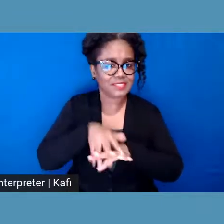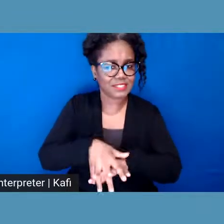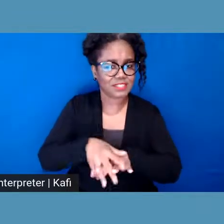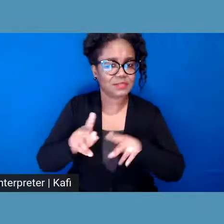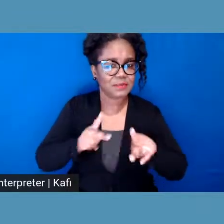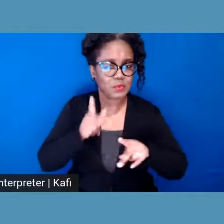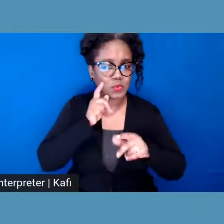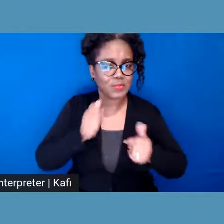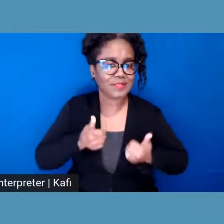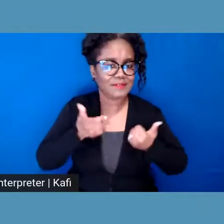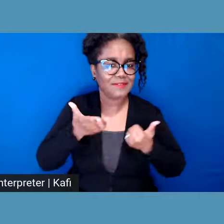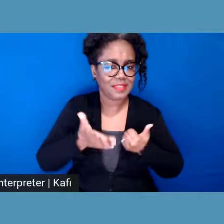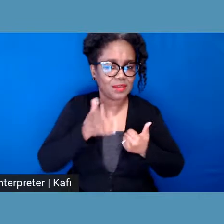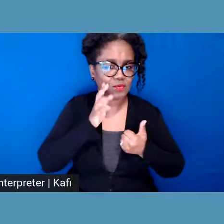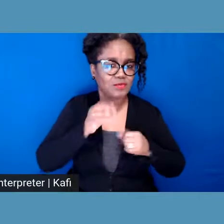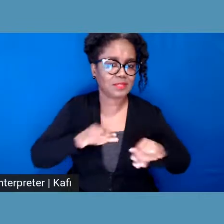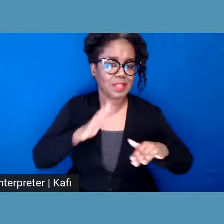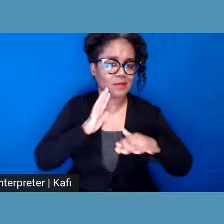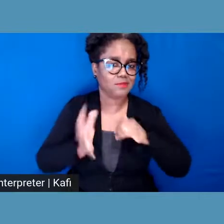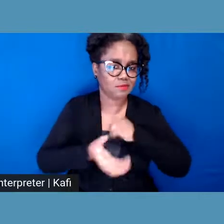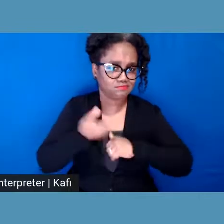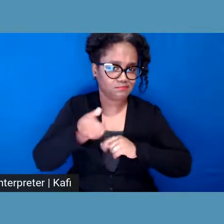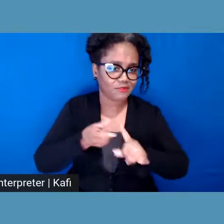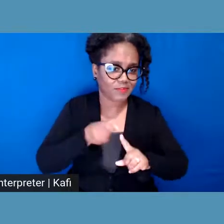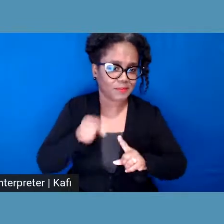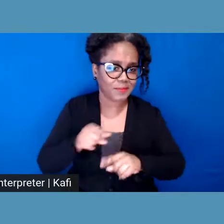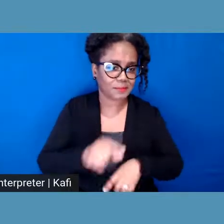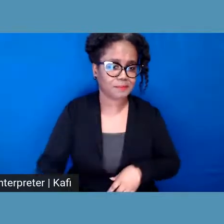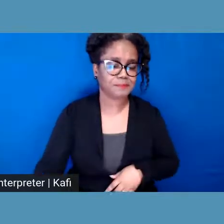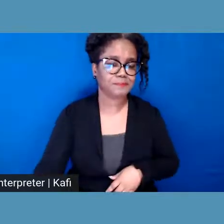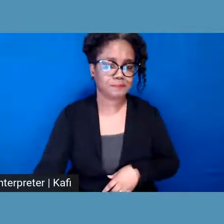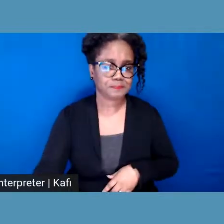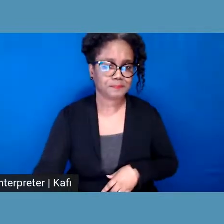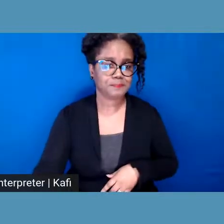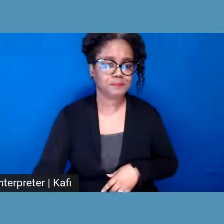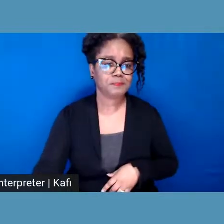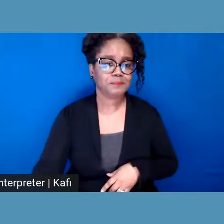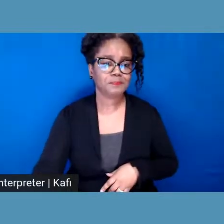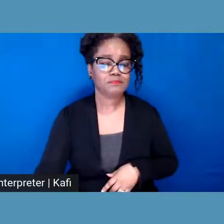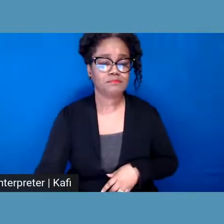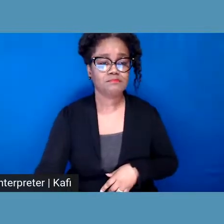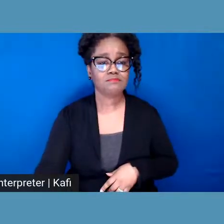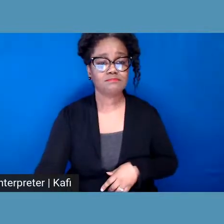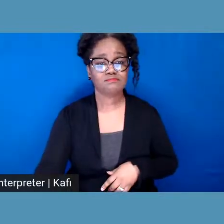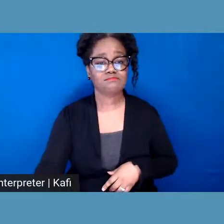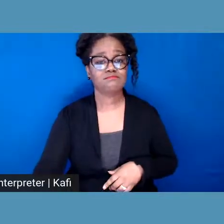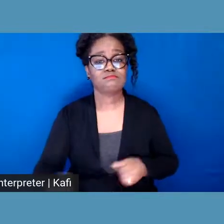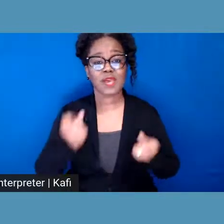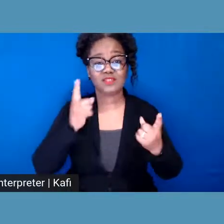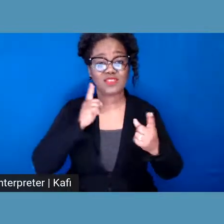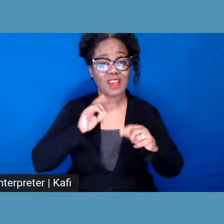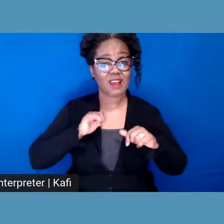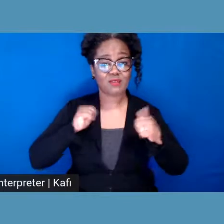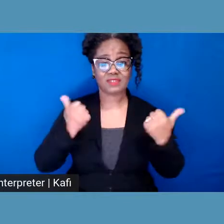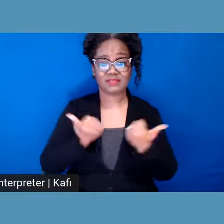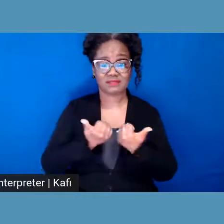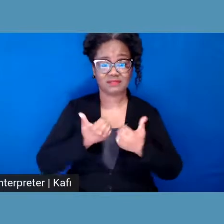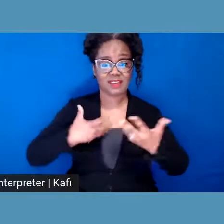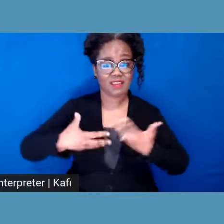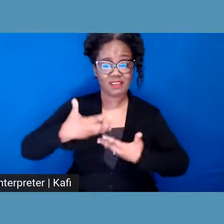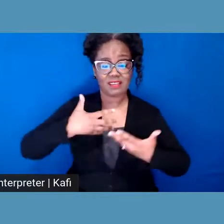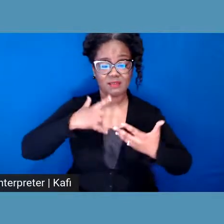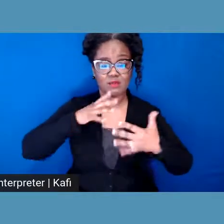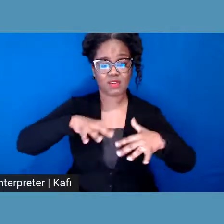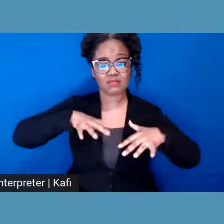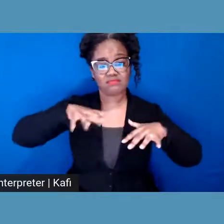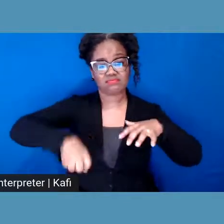our organizations and those of our members were founded within a colonizing society, which perpetuated the exclusions and